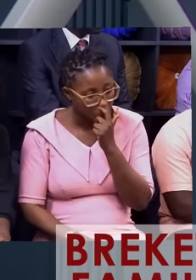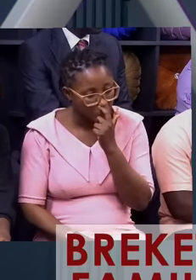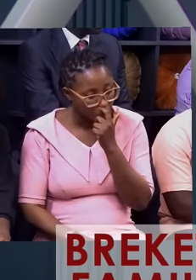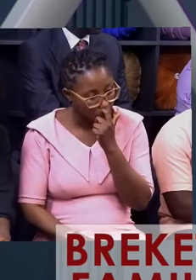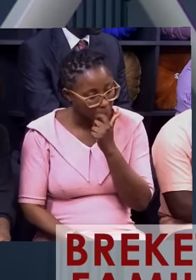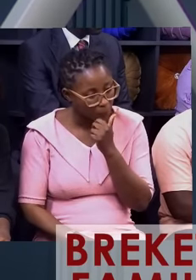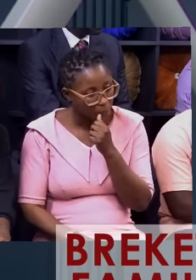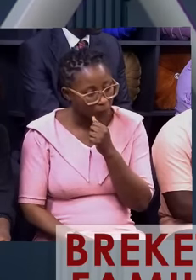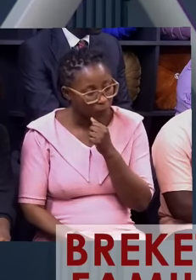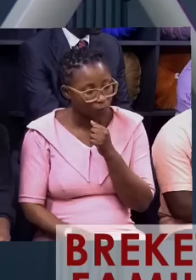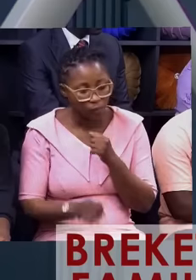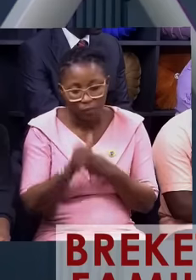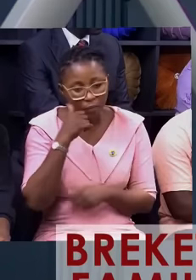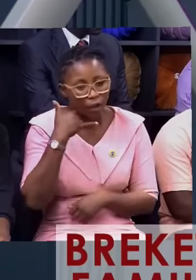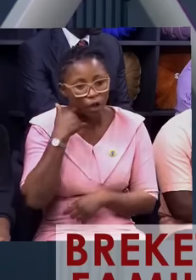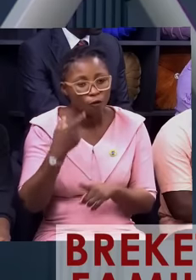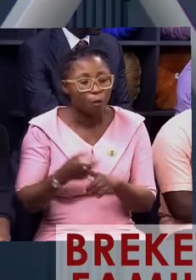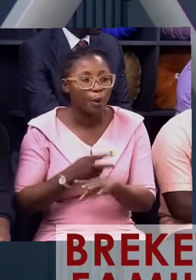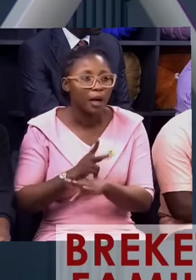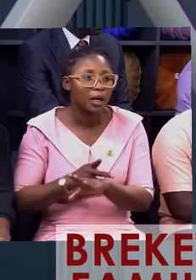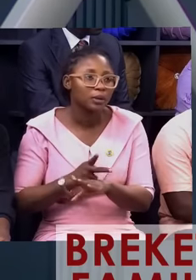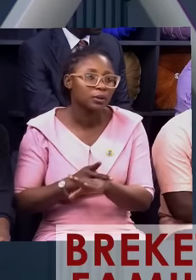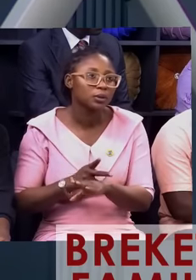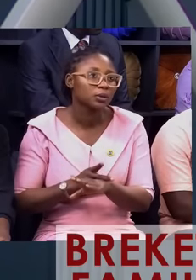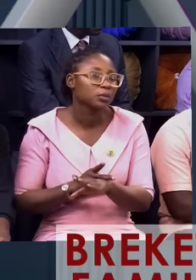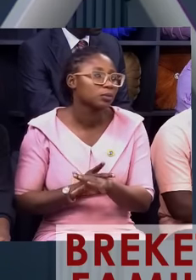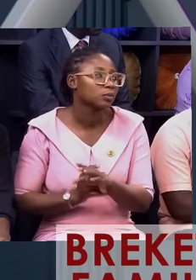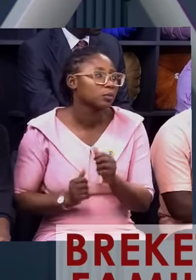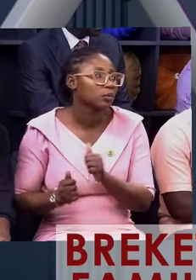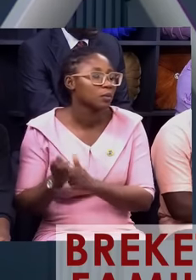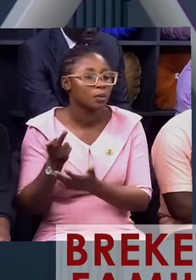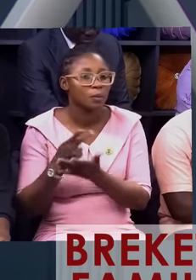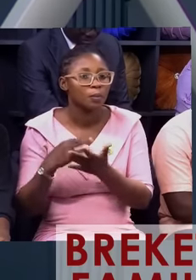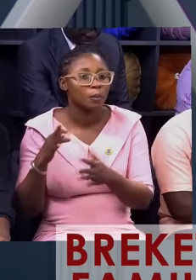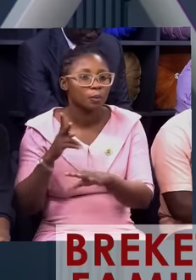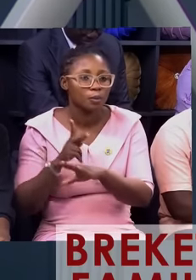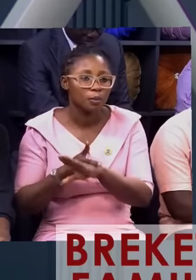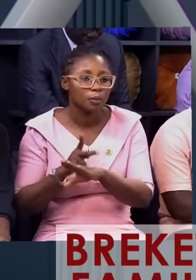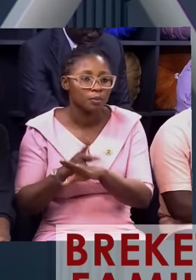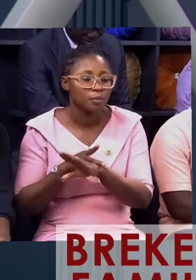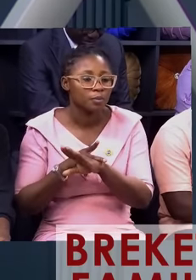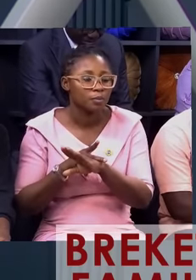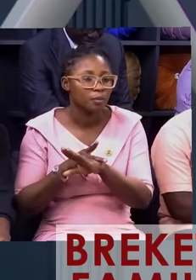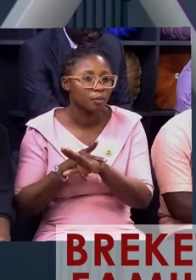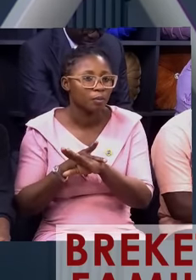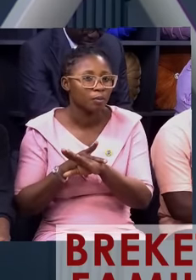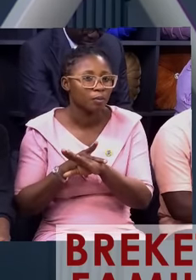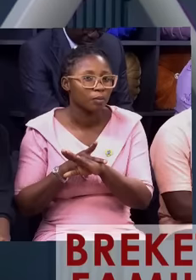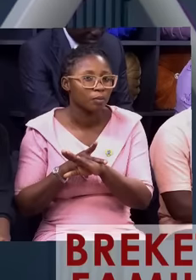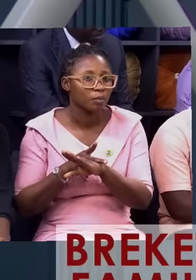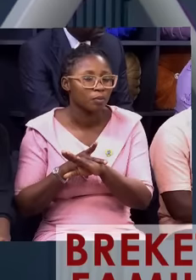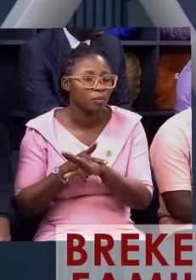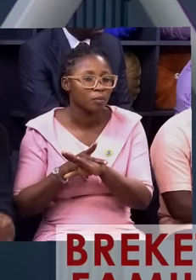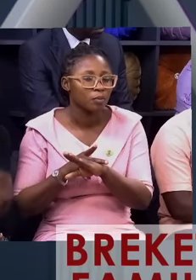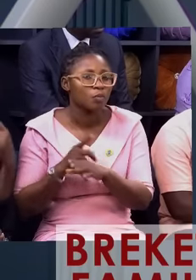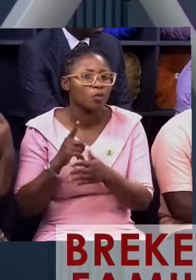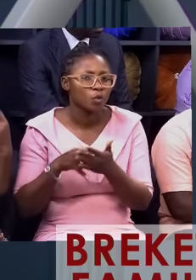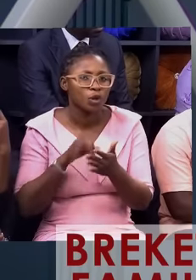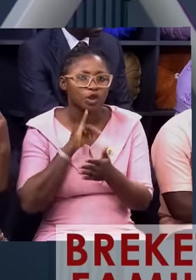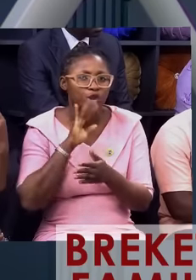Charity I'm calling from kaduna karduna which part of kaduna man